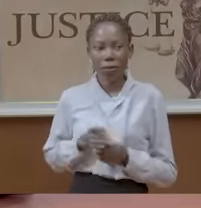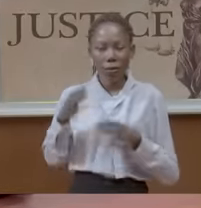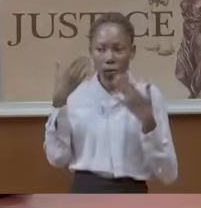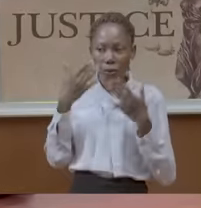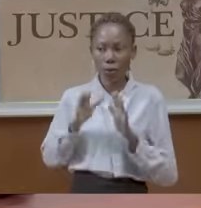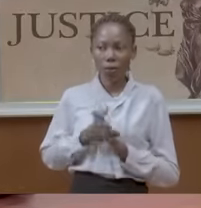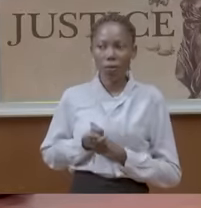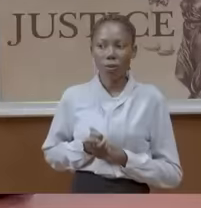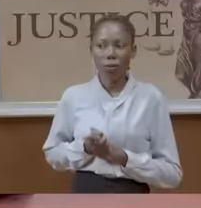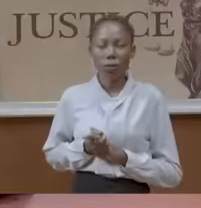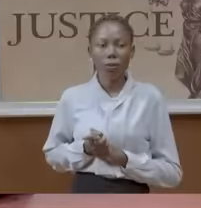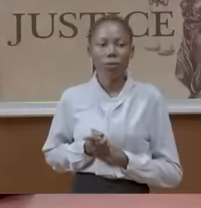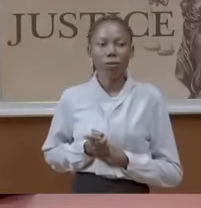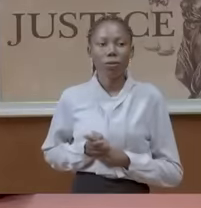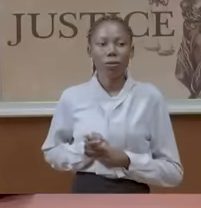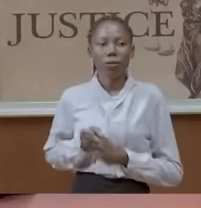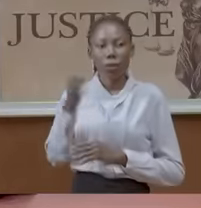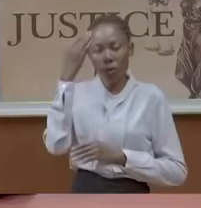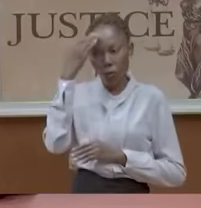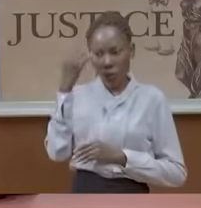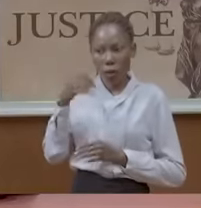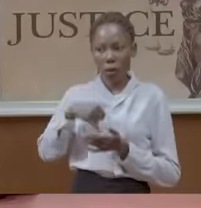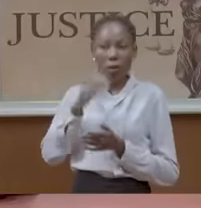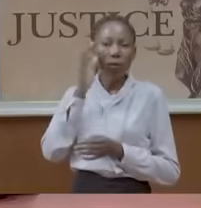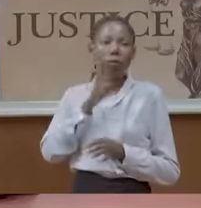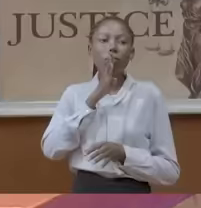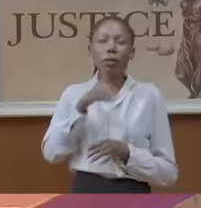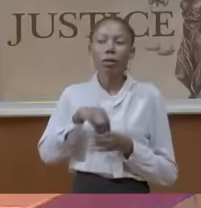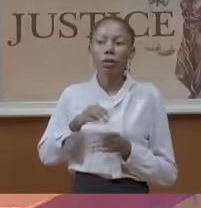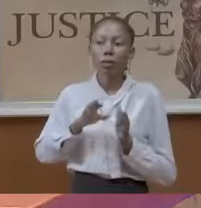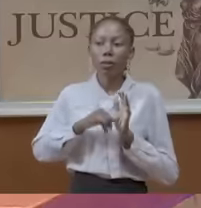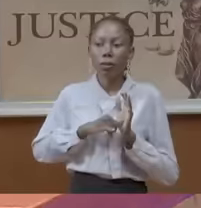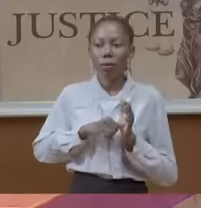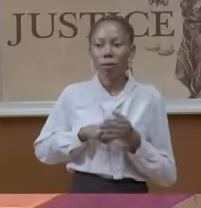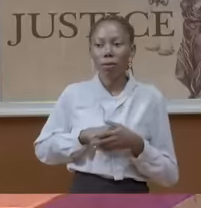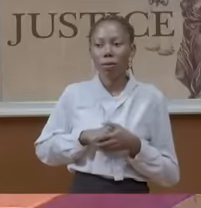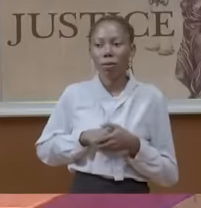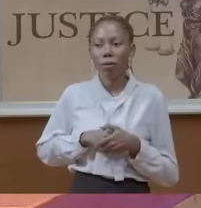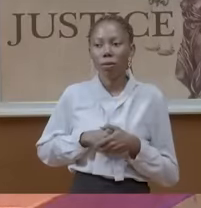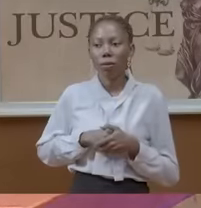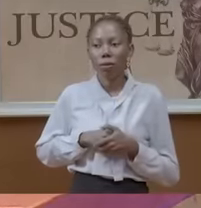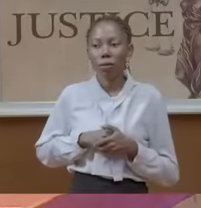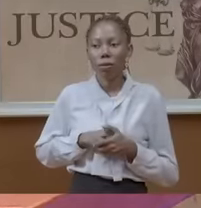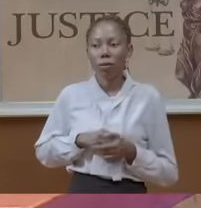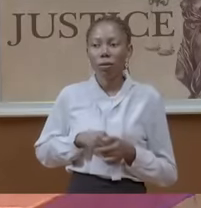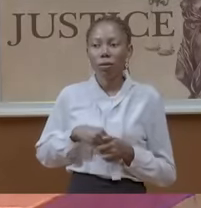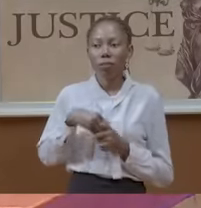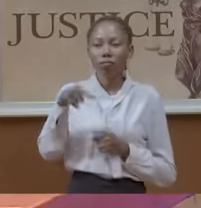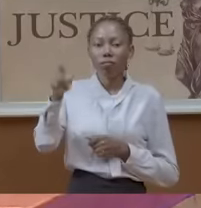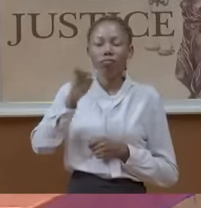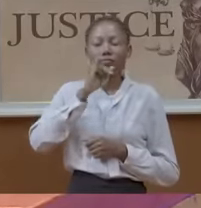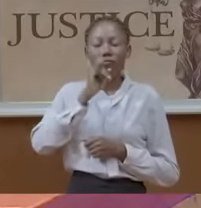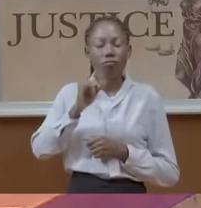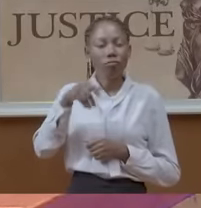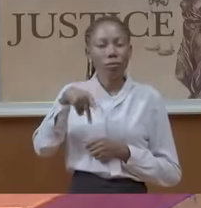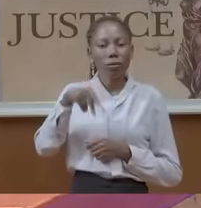courtroom, you know. But then they'll still be on YouTube. They'll see it eventually. The reason why I have to say this is because of people. I'm a public figure,